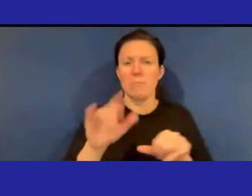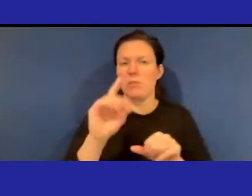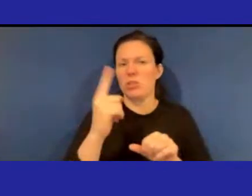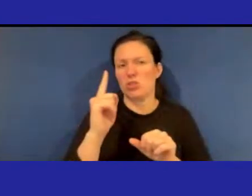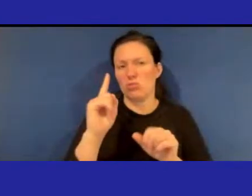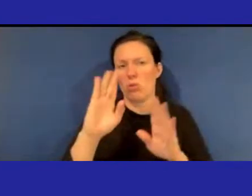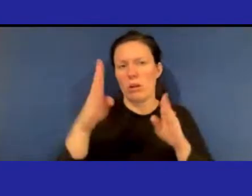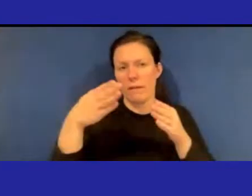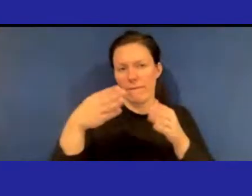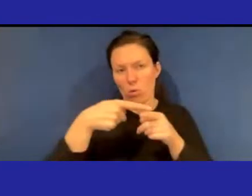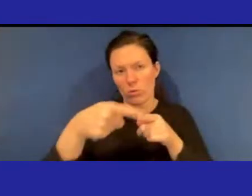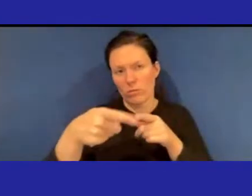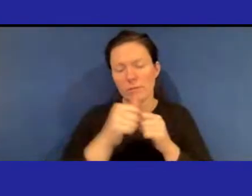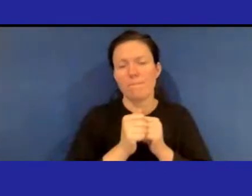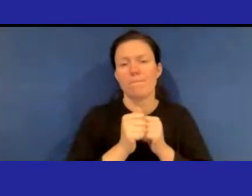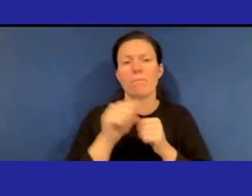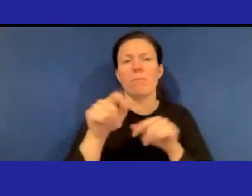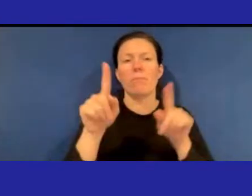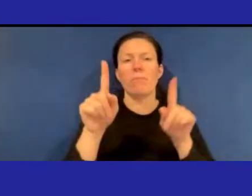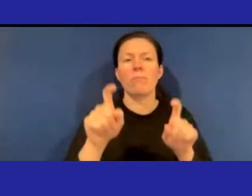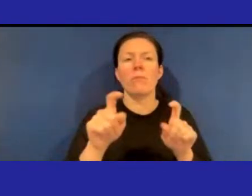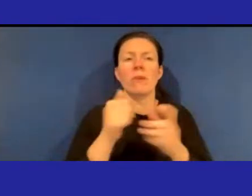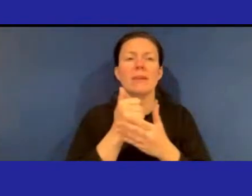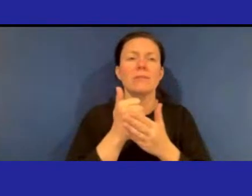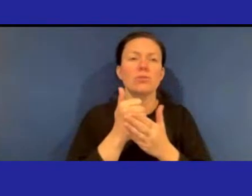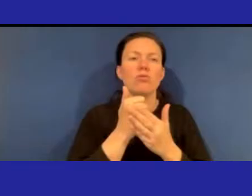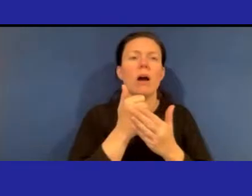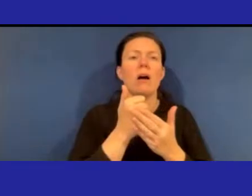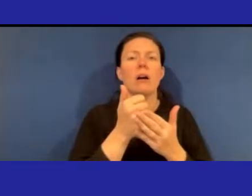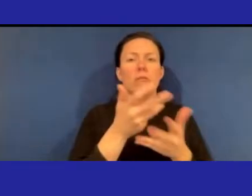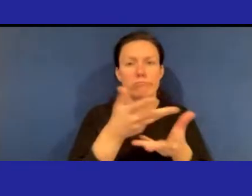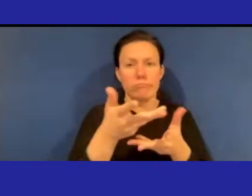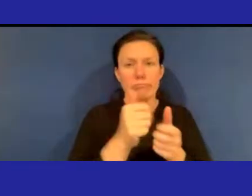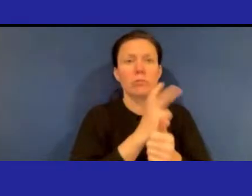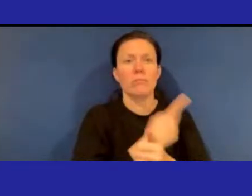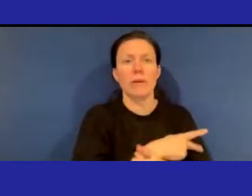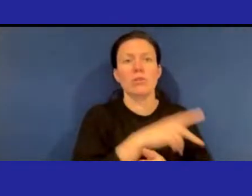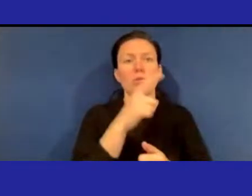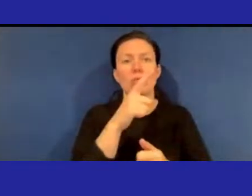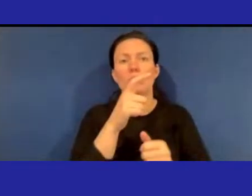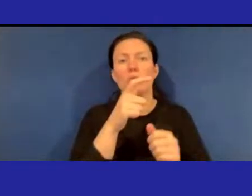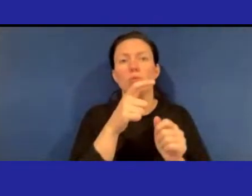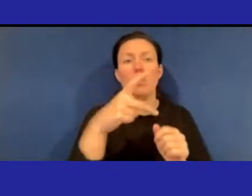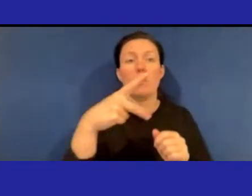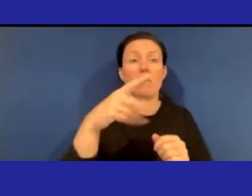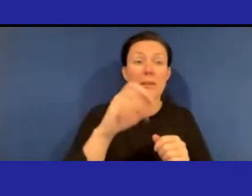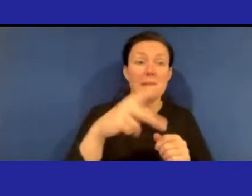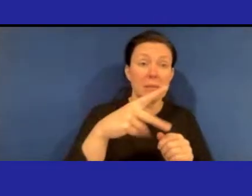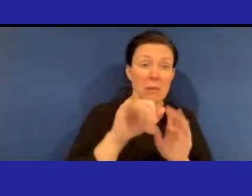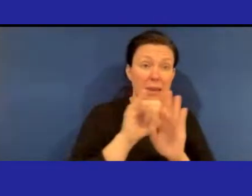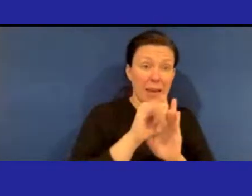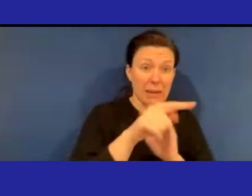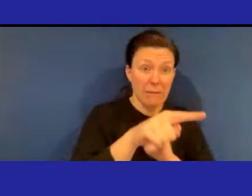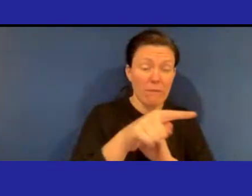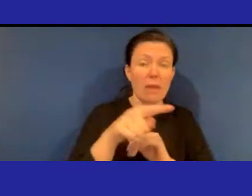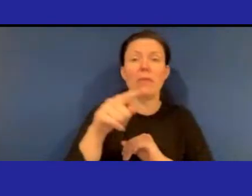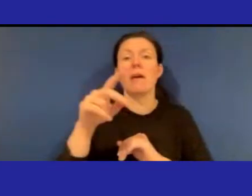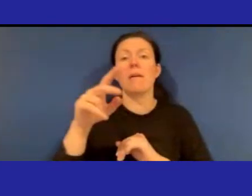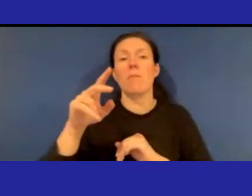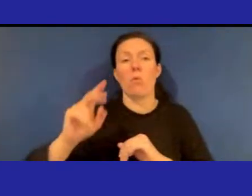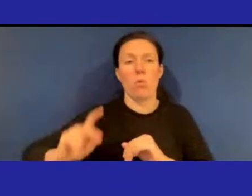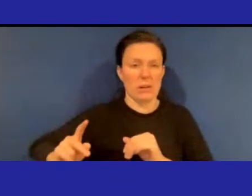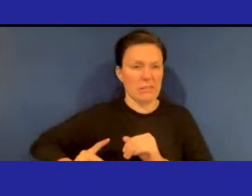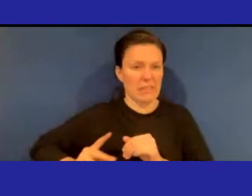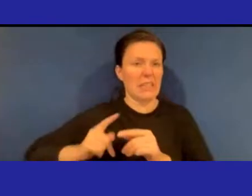really to outreach to patients who were identified by either their PCPs or the nephrologists who are potential transplant